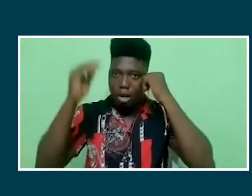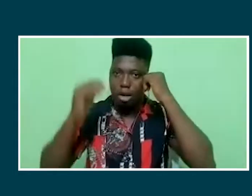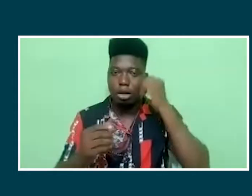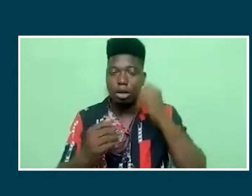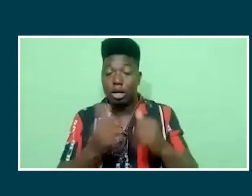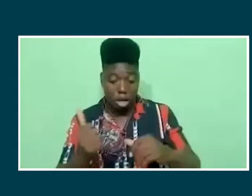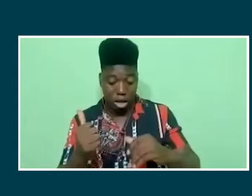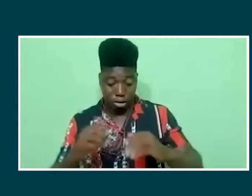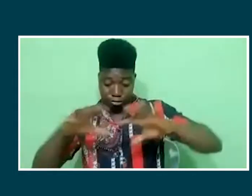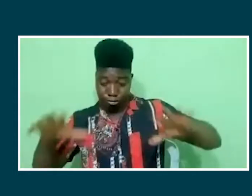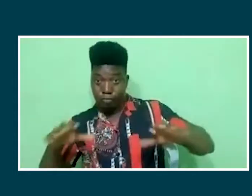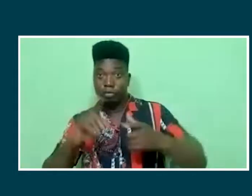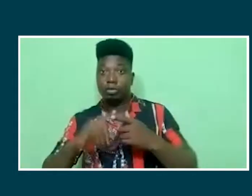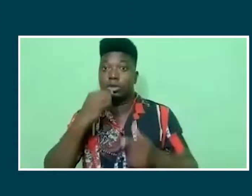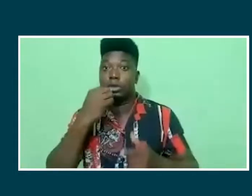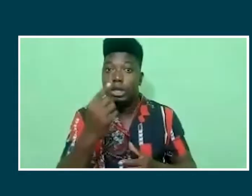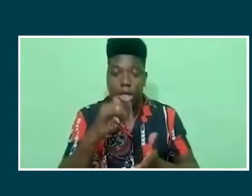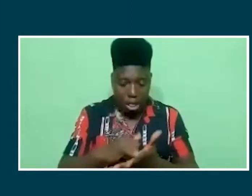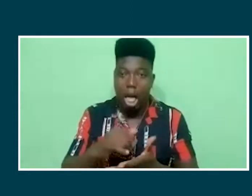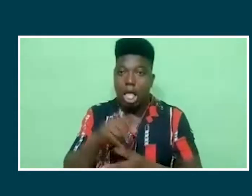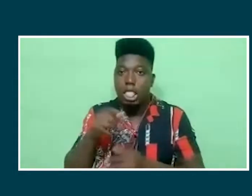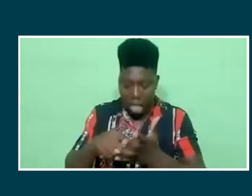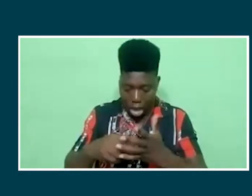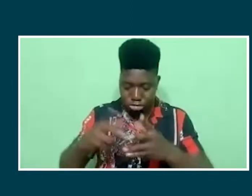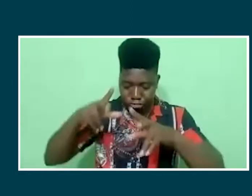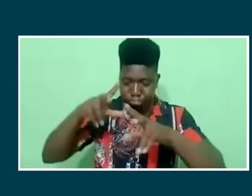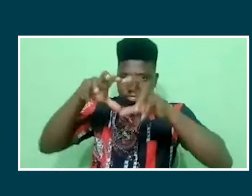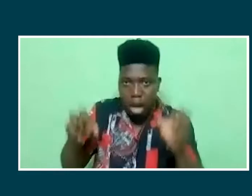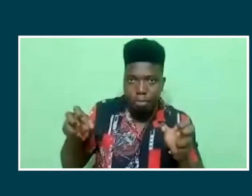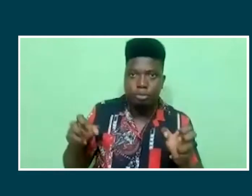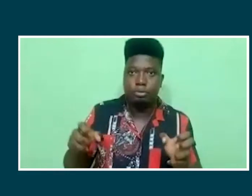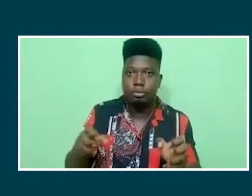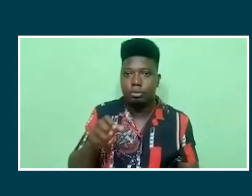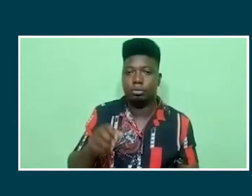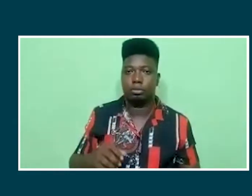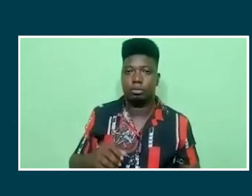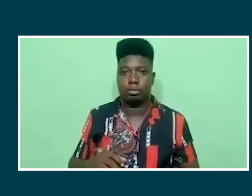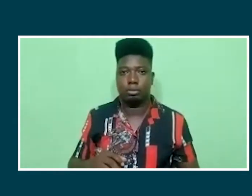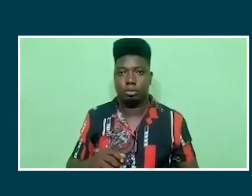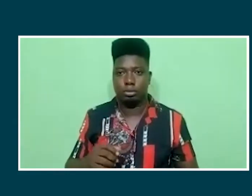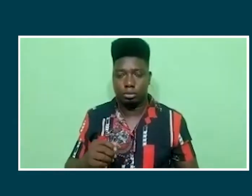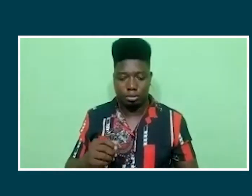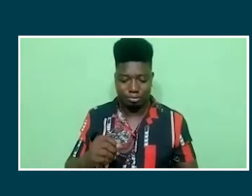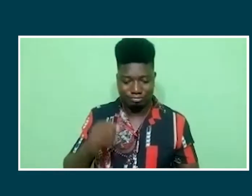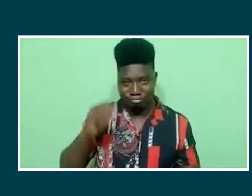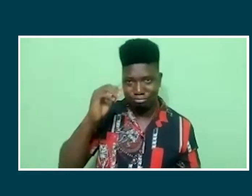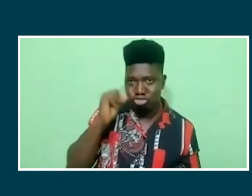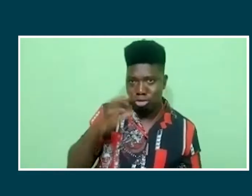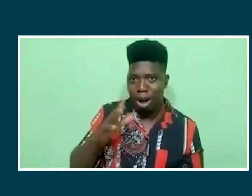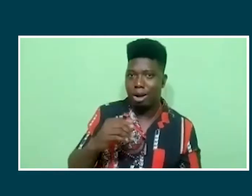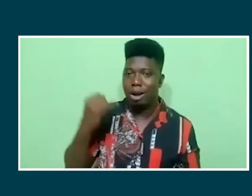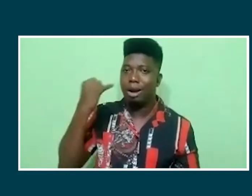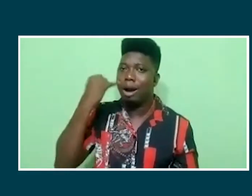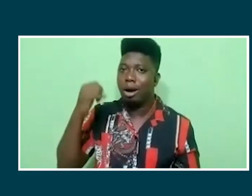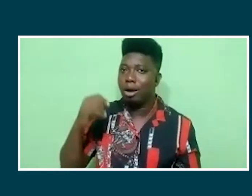say, fine, this rape was okay because this woman was not supposed to be in a bar at this time, but was given a man